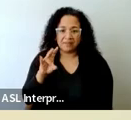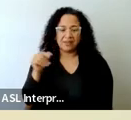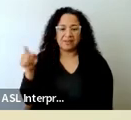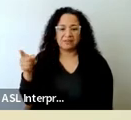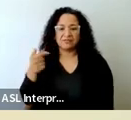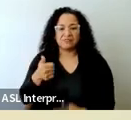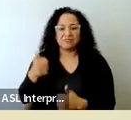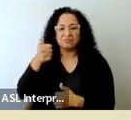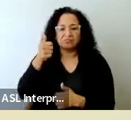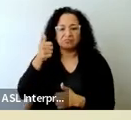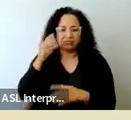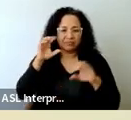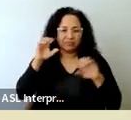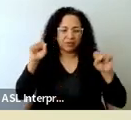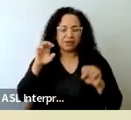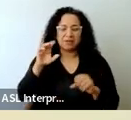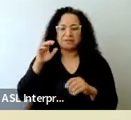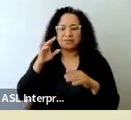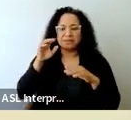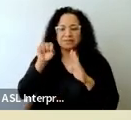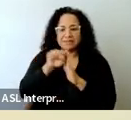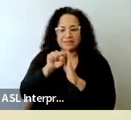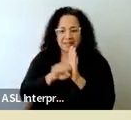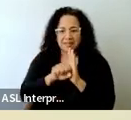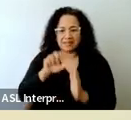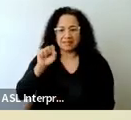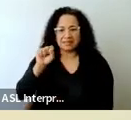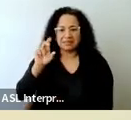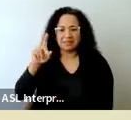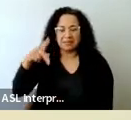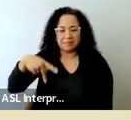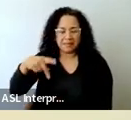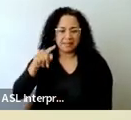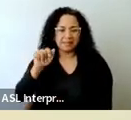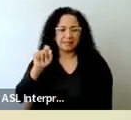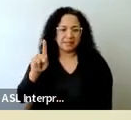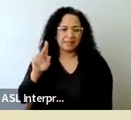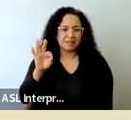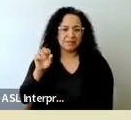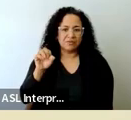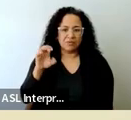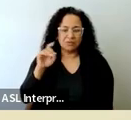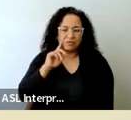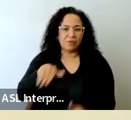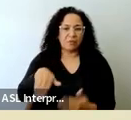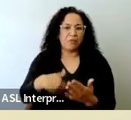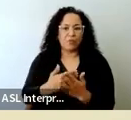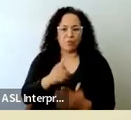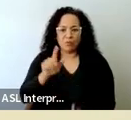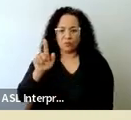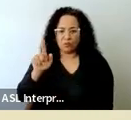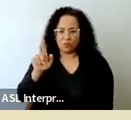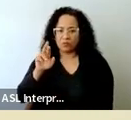the statewide SDP task force for all 21 regional centers.